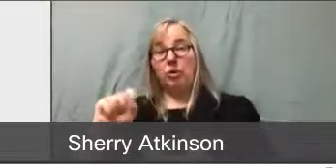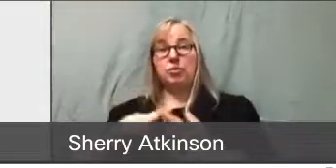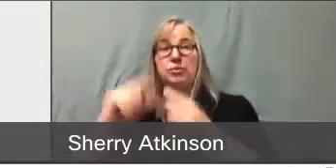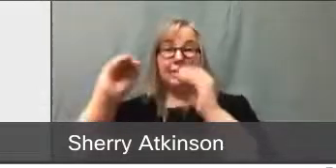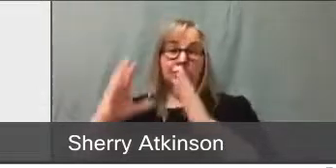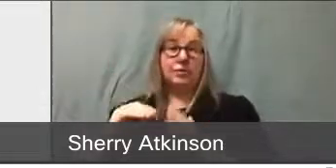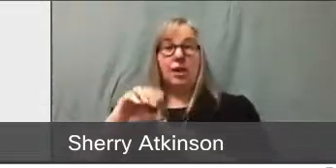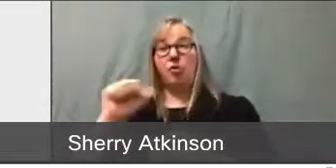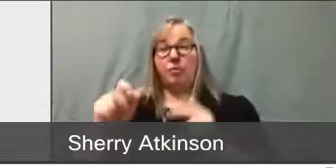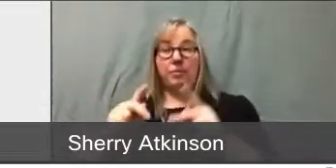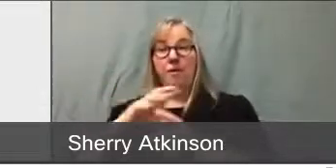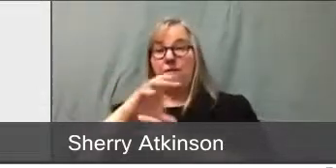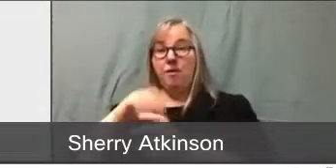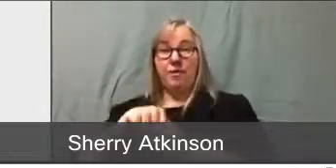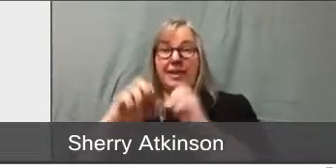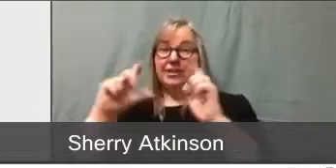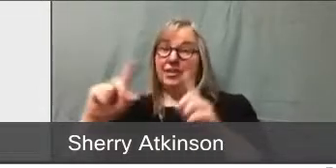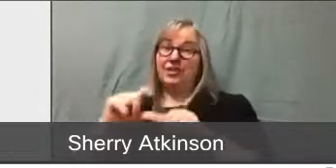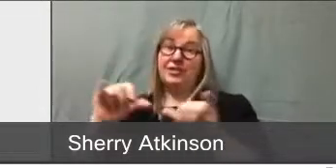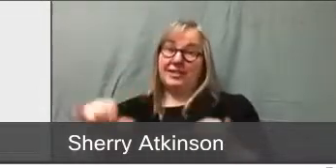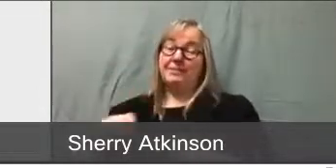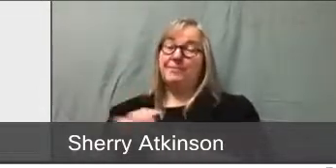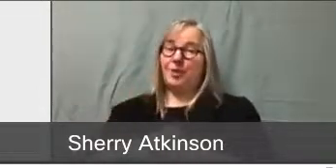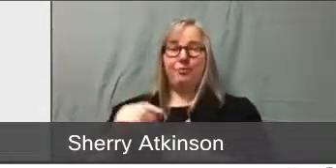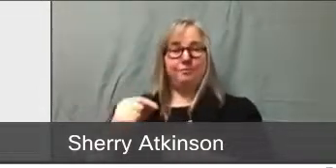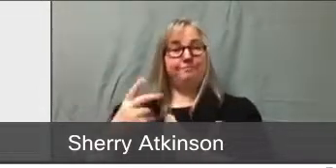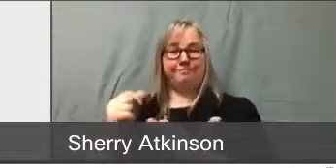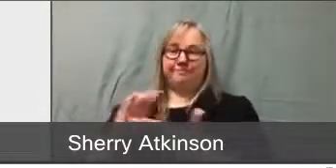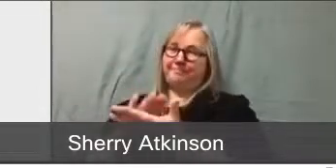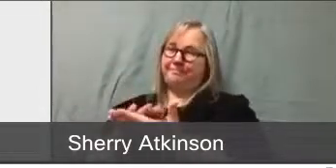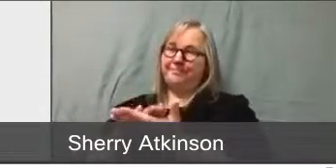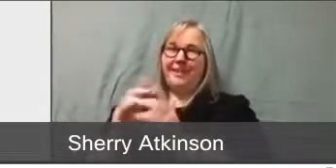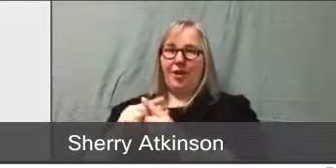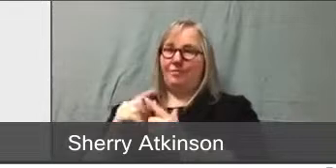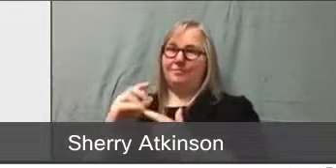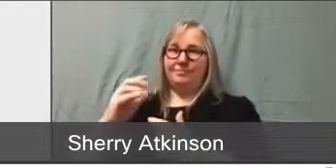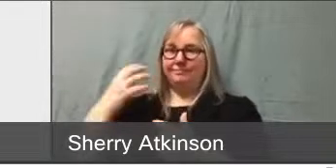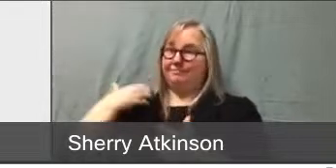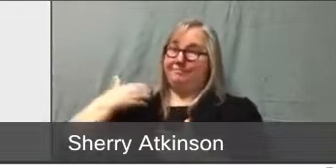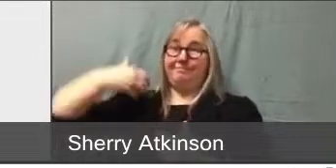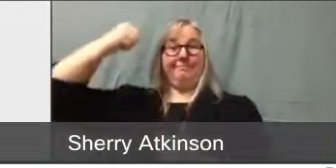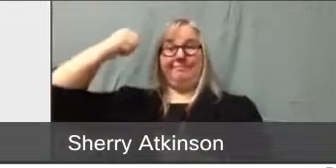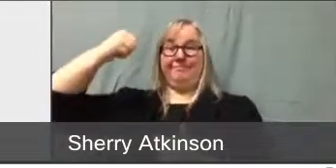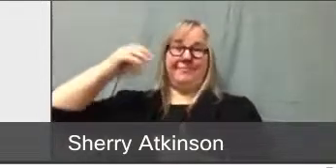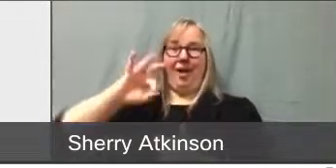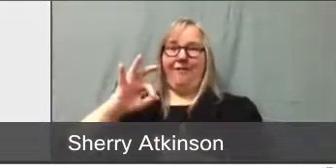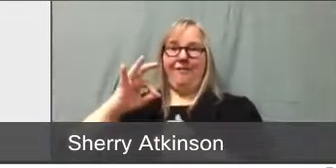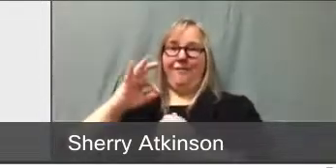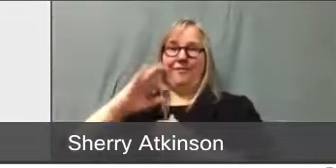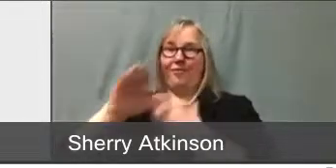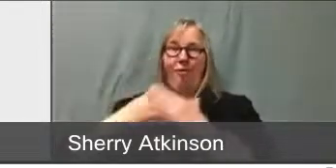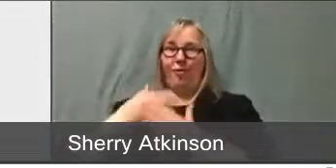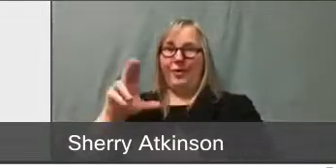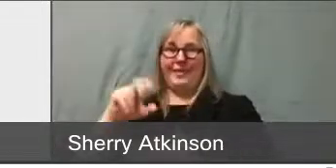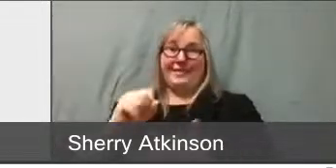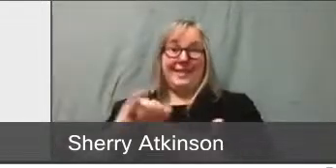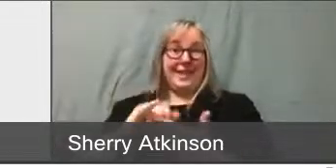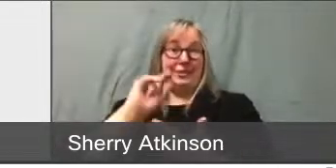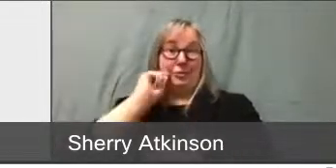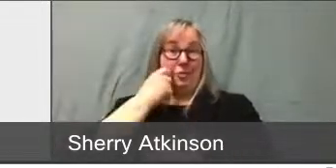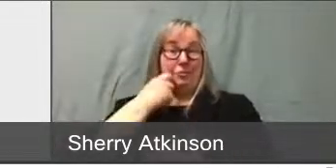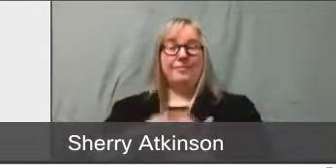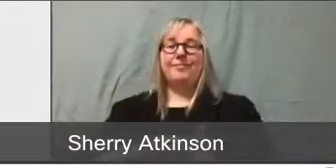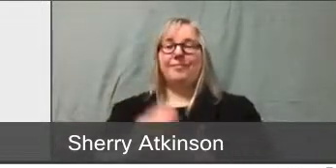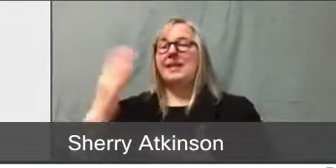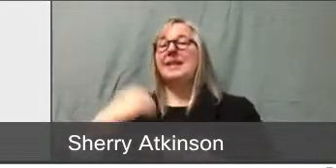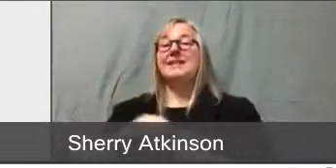in our educational system. So we actually got a shout out from the chief executive of the country. So that's kind of cool. Next slide,